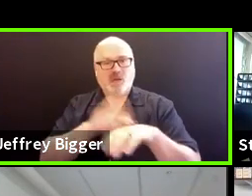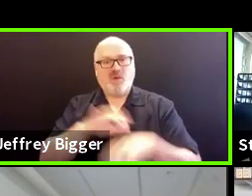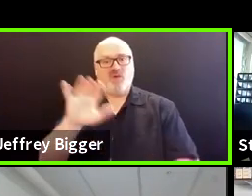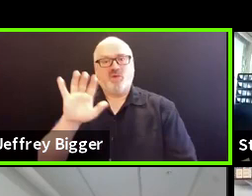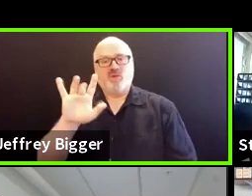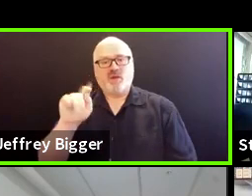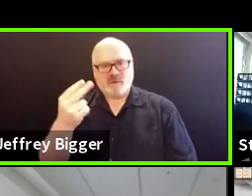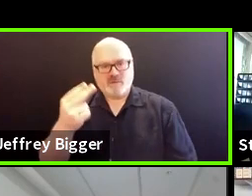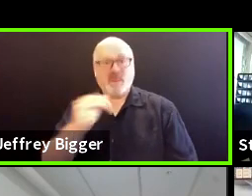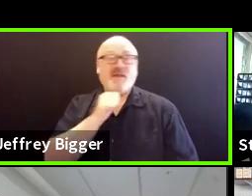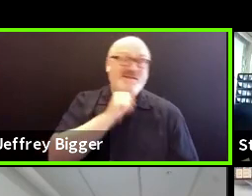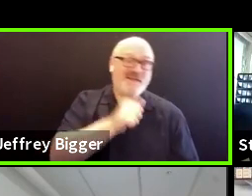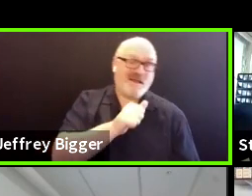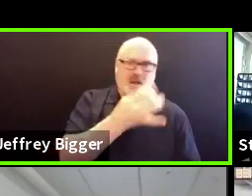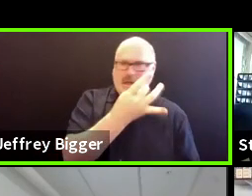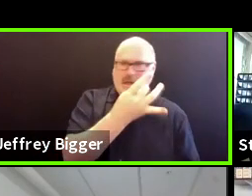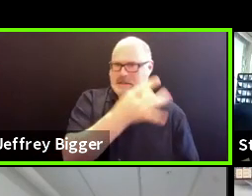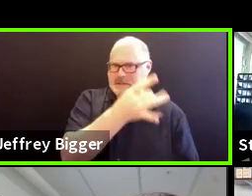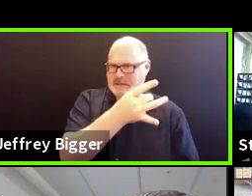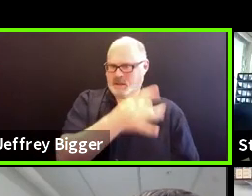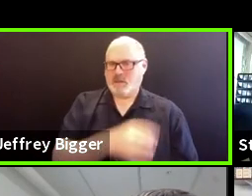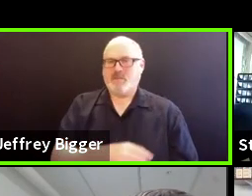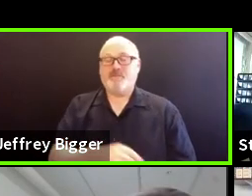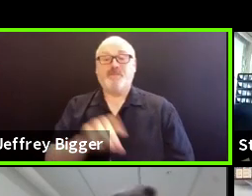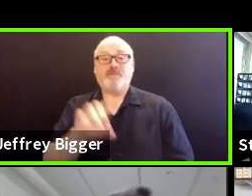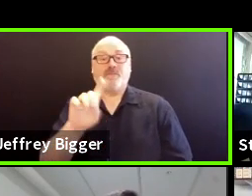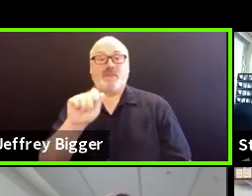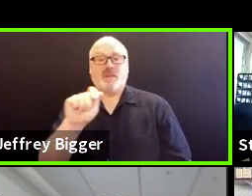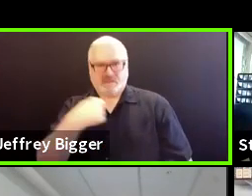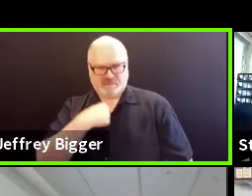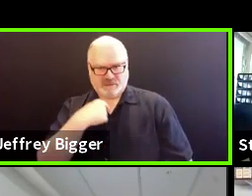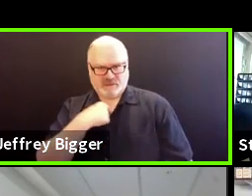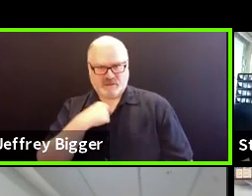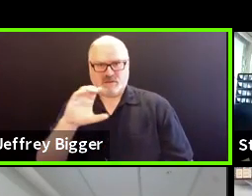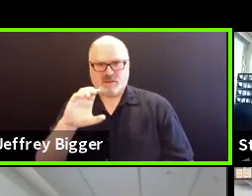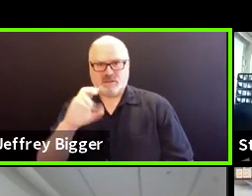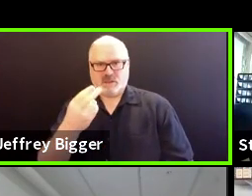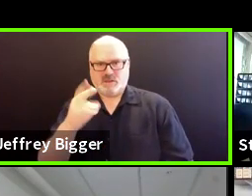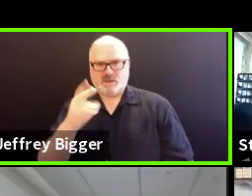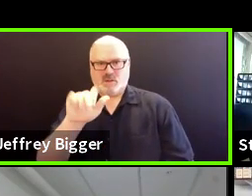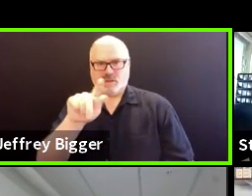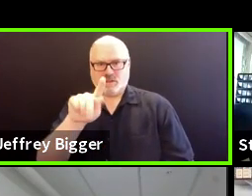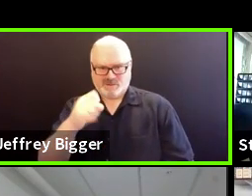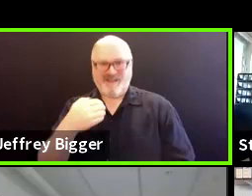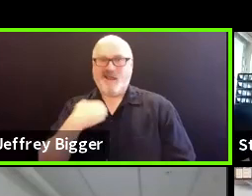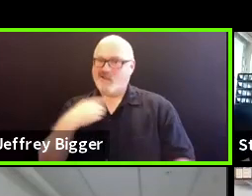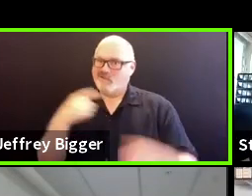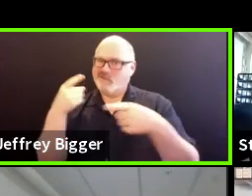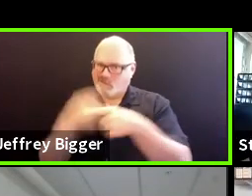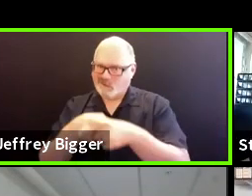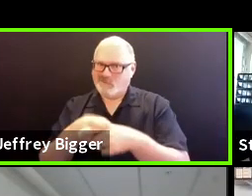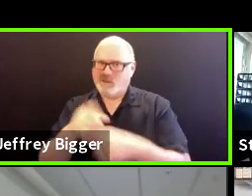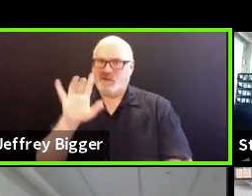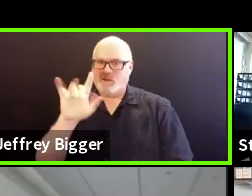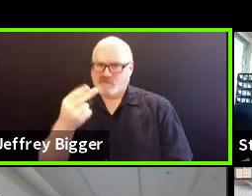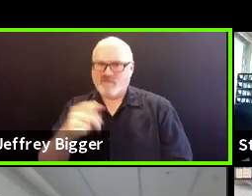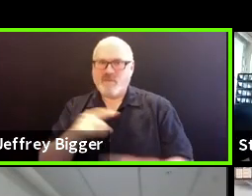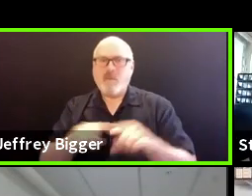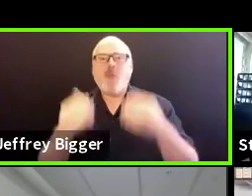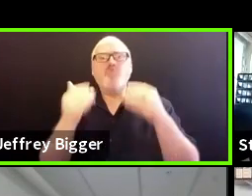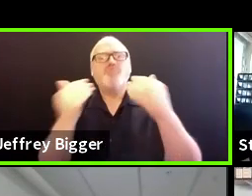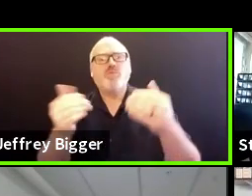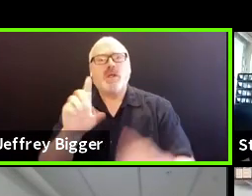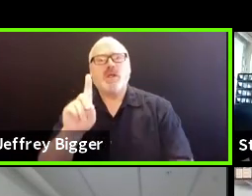18th. So Dan, this is Christine. I potentially have a conflict on the 25th, but I think we should go ahead and do